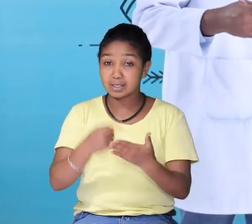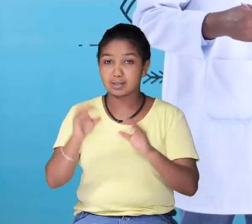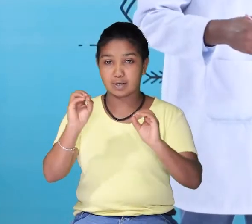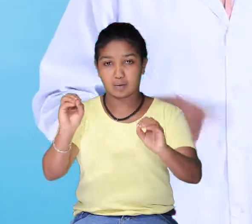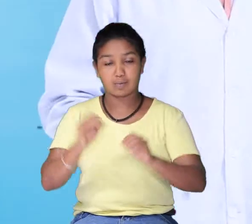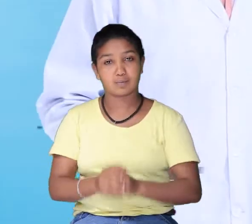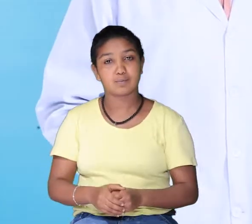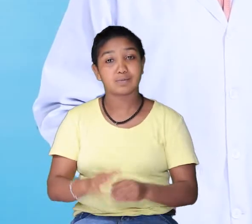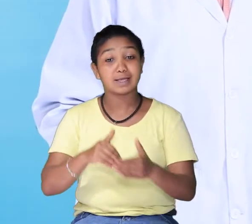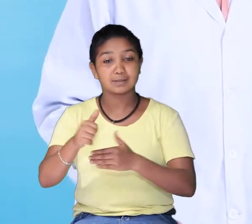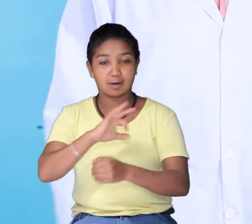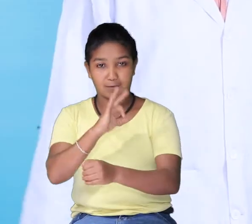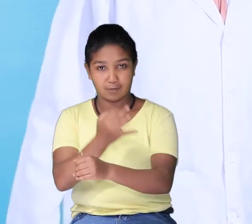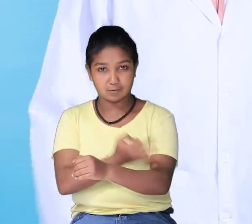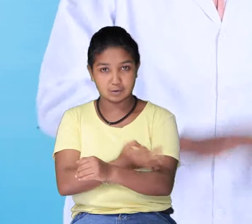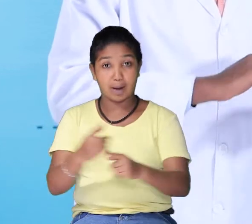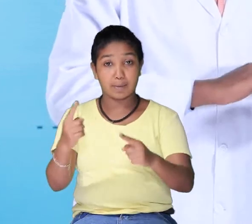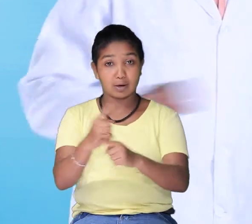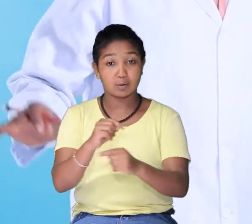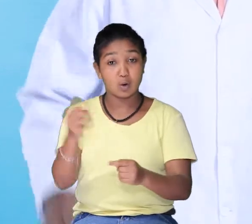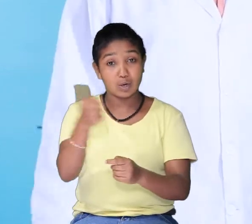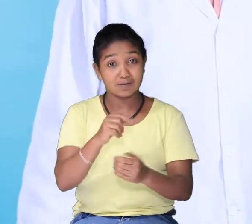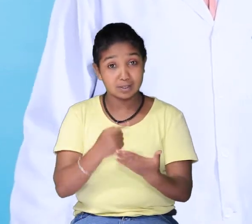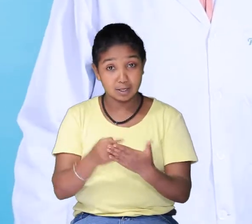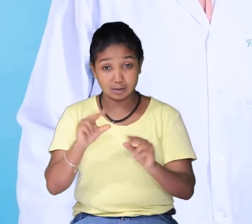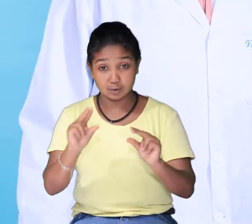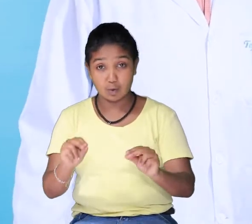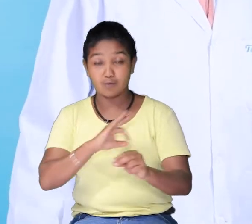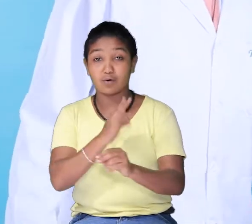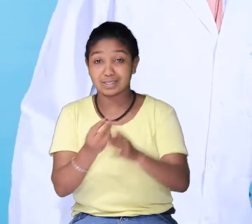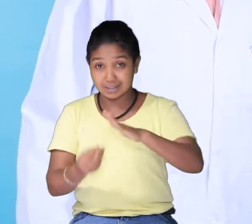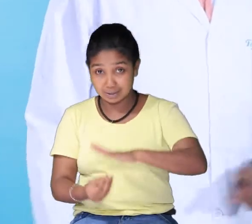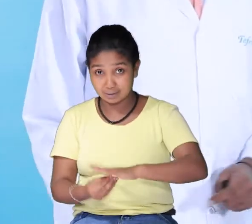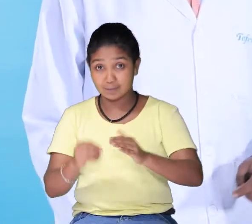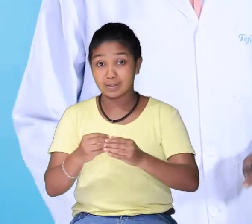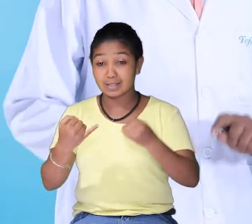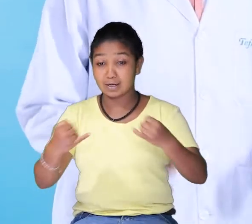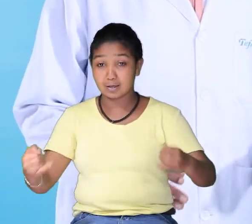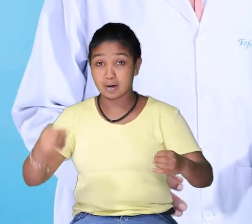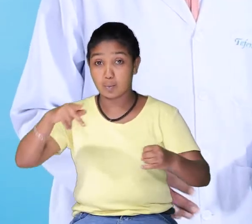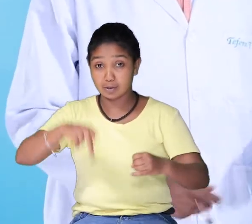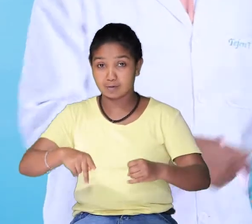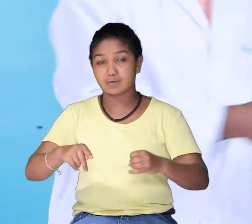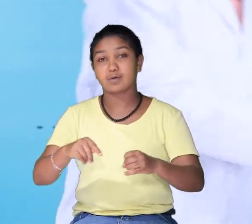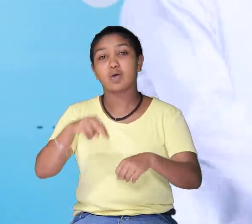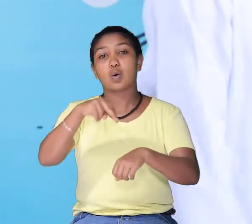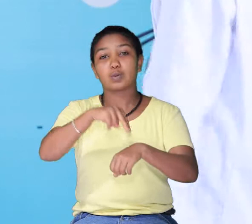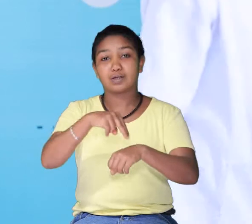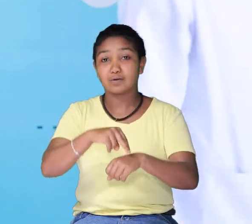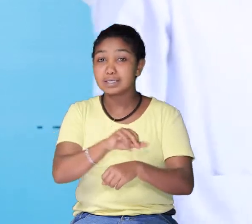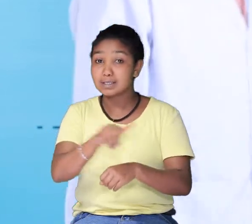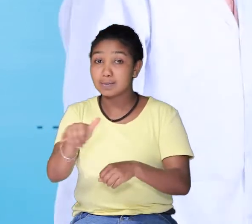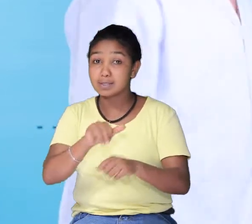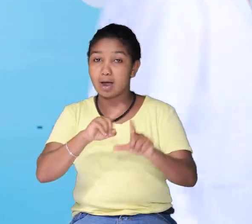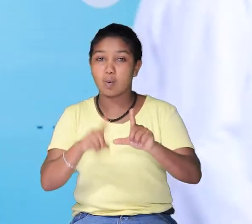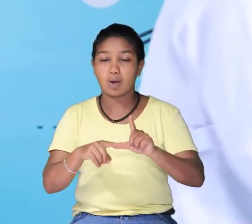0 external force applied on it. Whenever there is no force exerted, the linear momentum is conserved. The same is true for